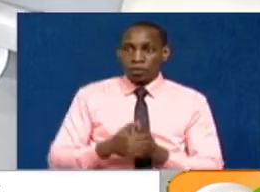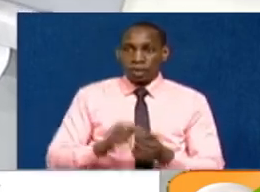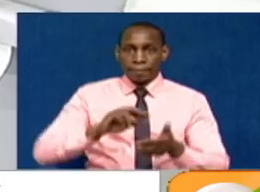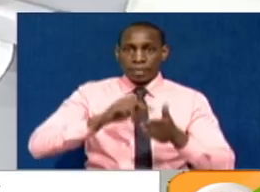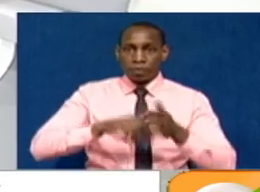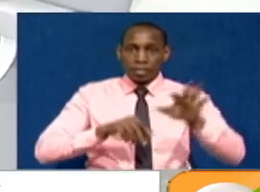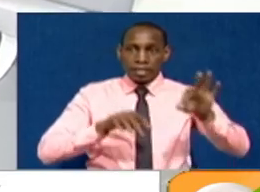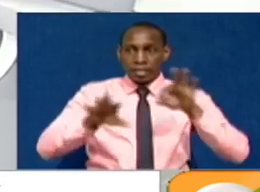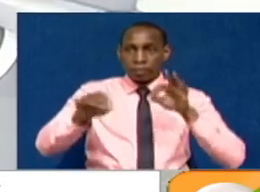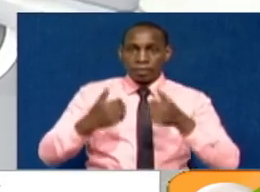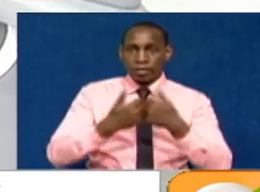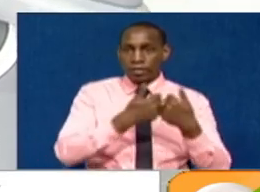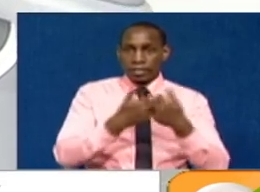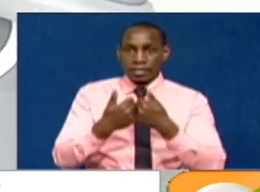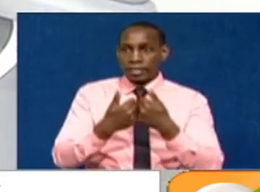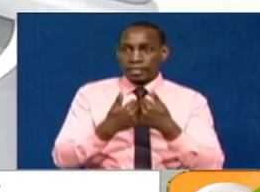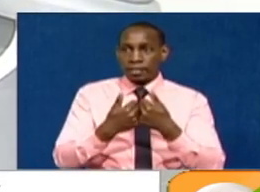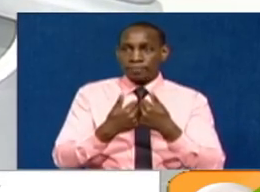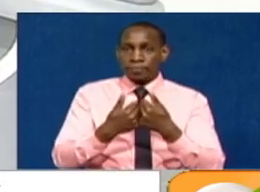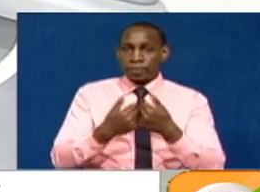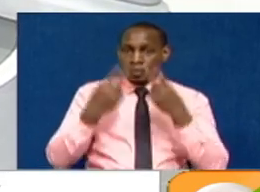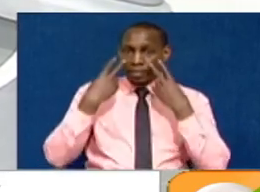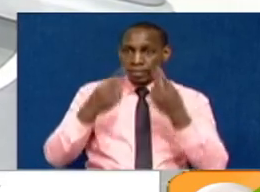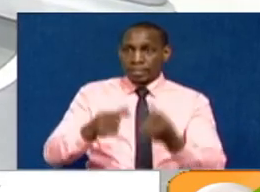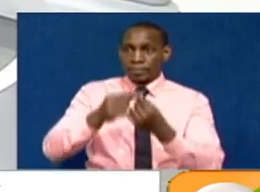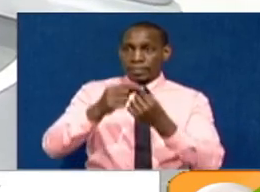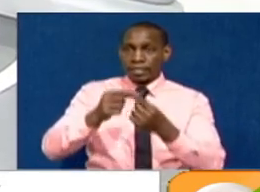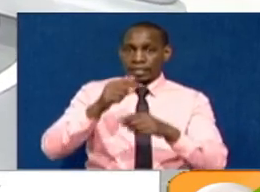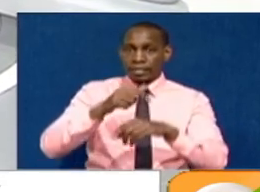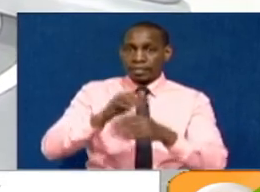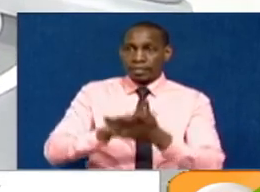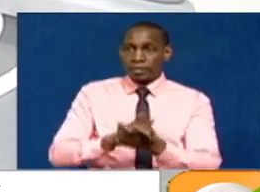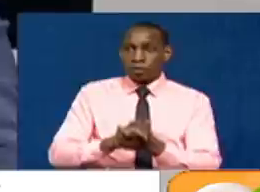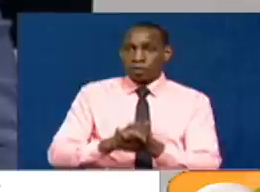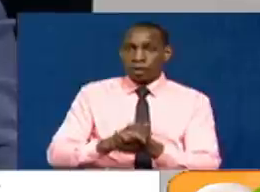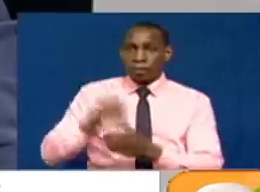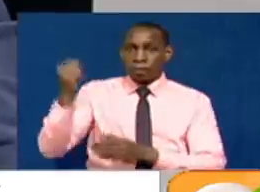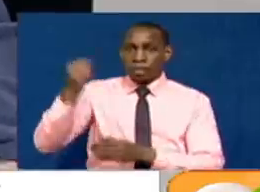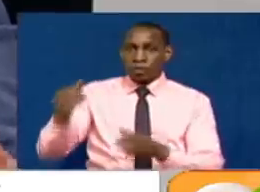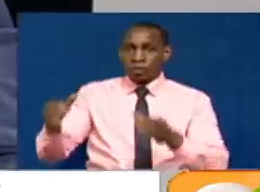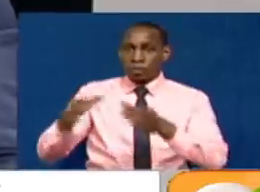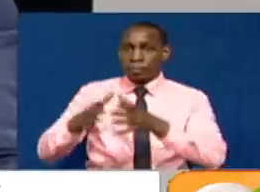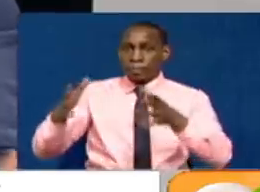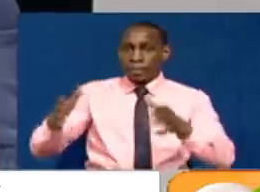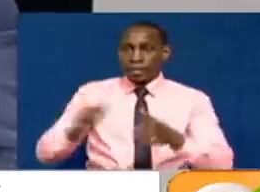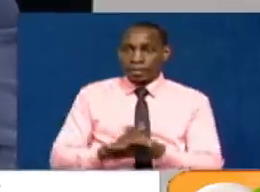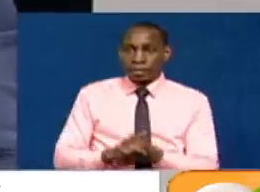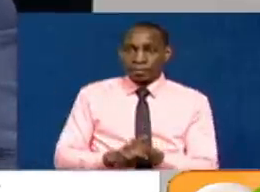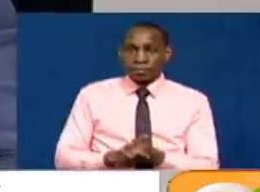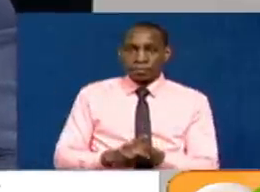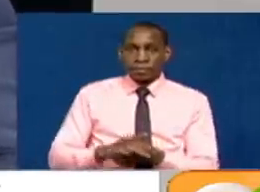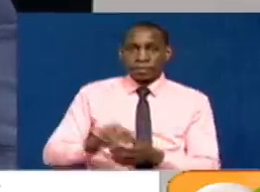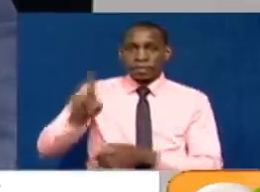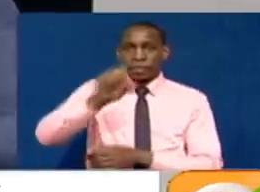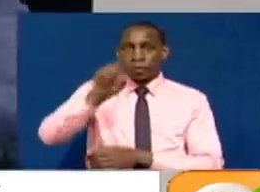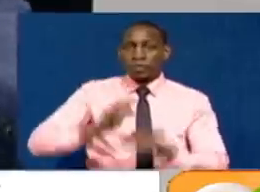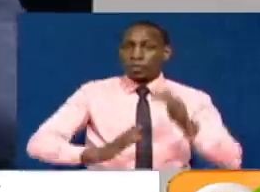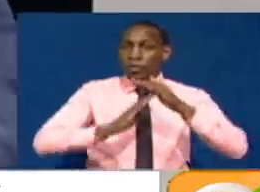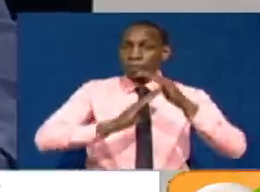these nomination challenges and headaches, you will see them, especially in these big political parties. Now, the challenge or the bigger question